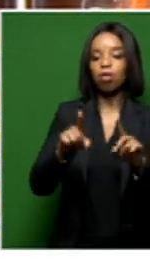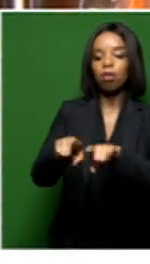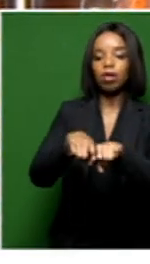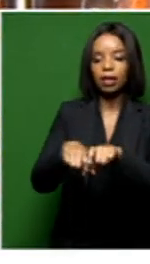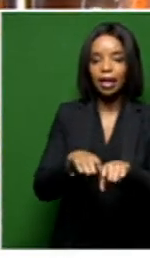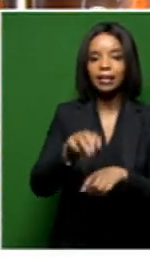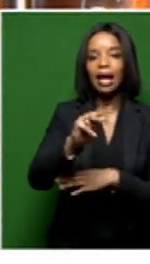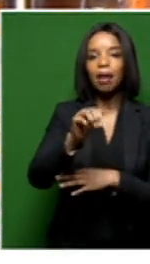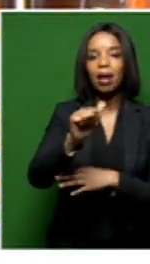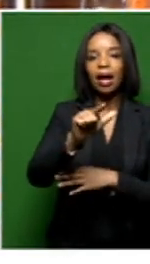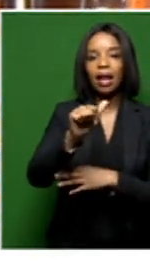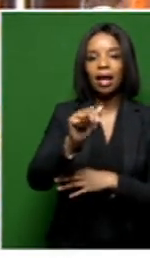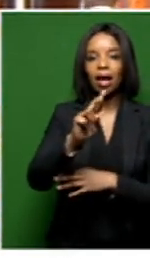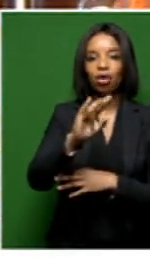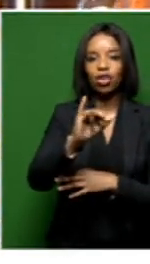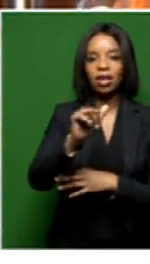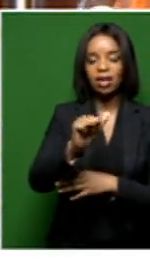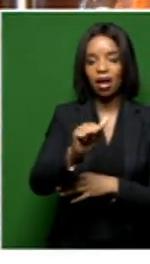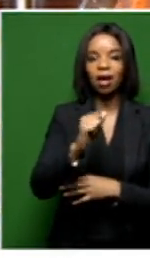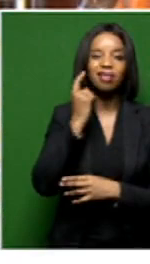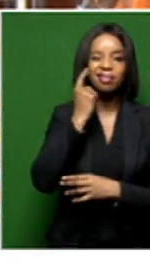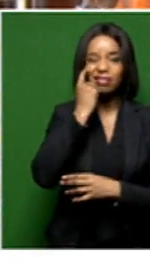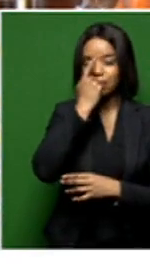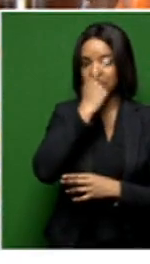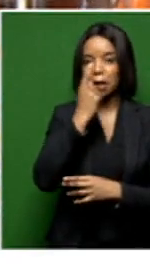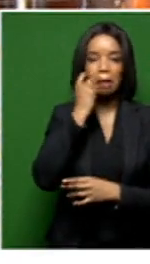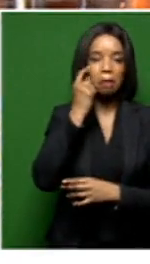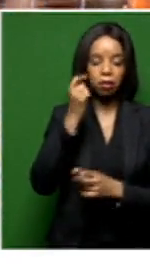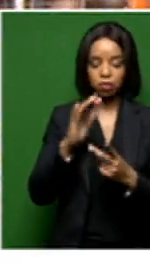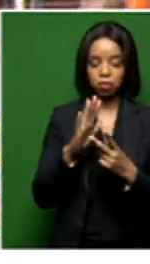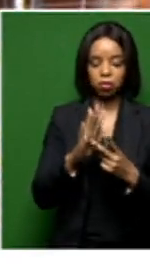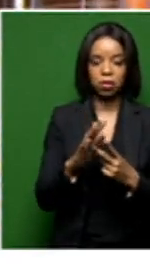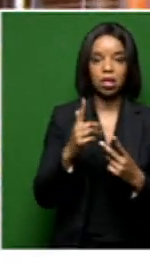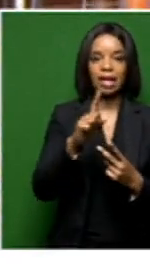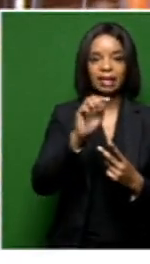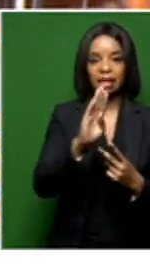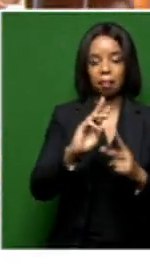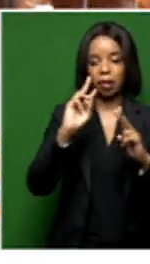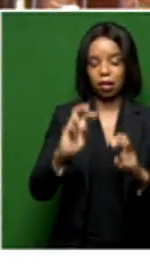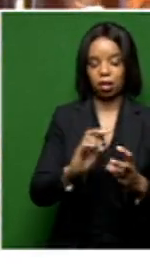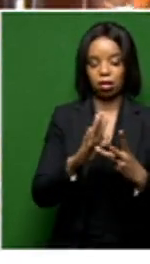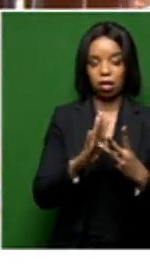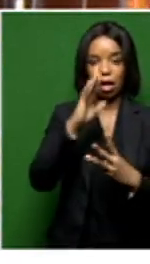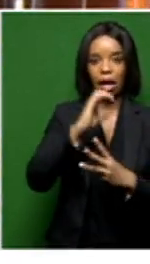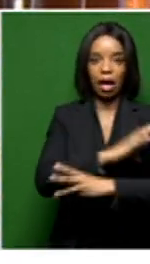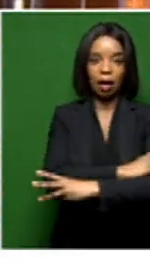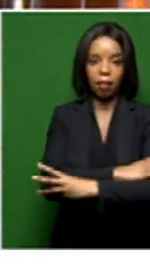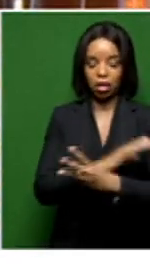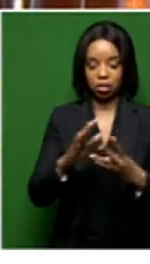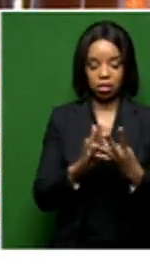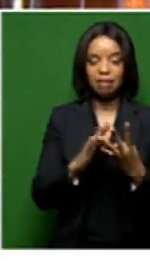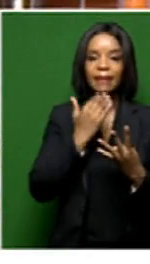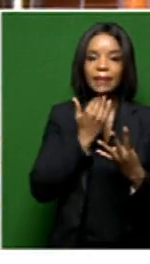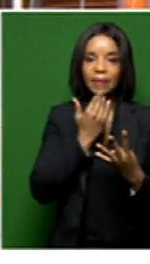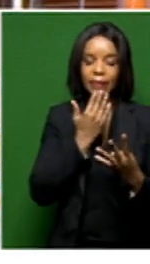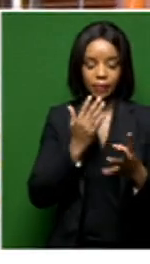for HIV, AIDS, screen you for TB, some even screen you for blood pressure and the blood sugar, so that